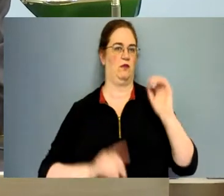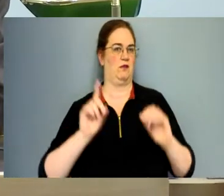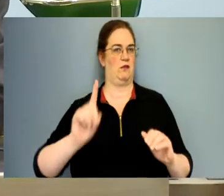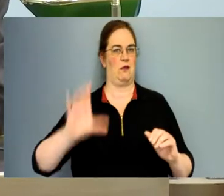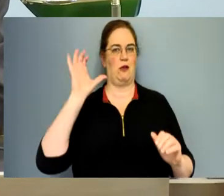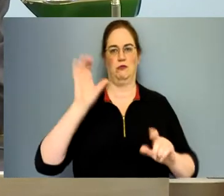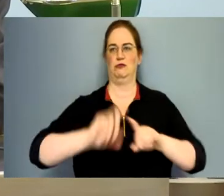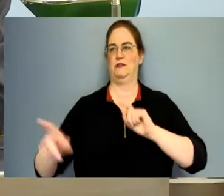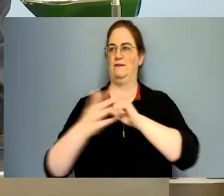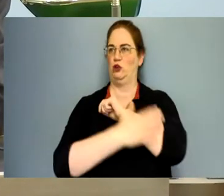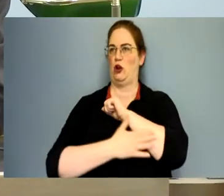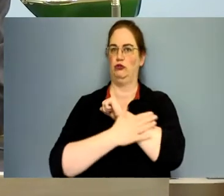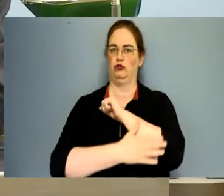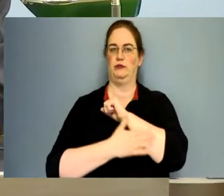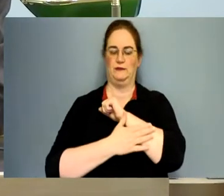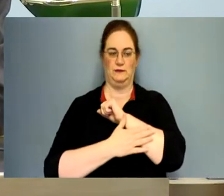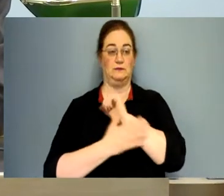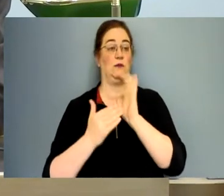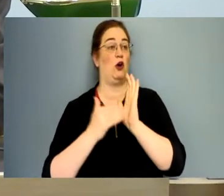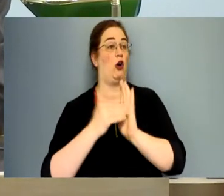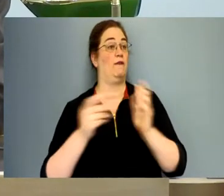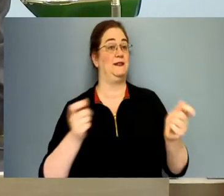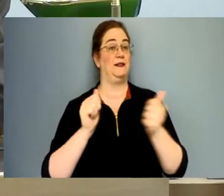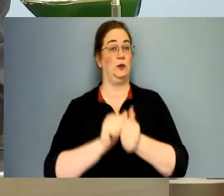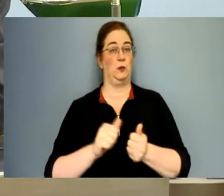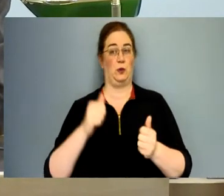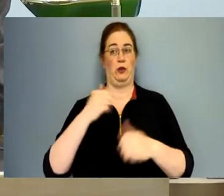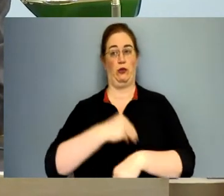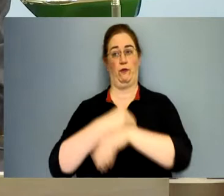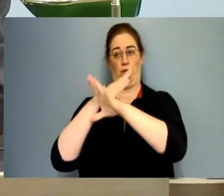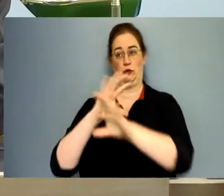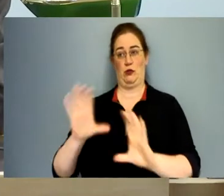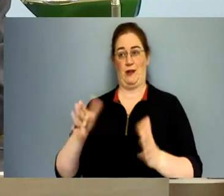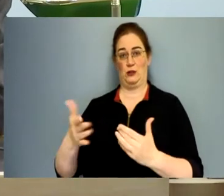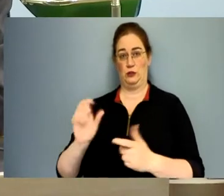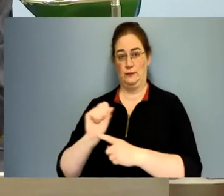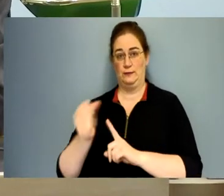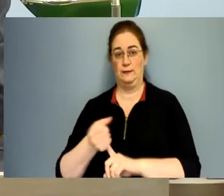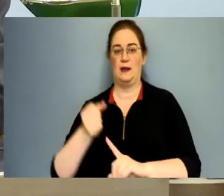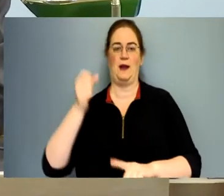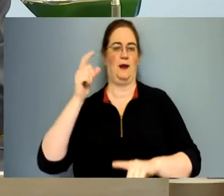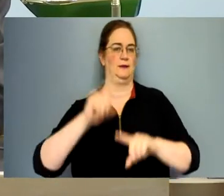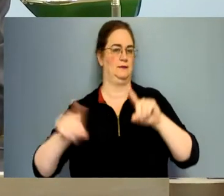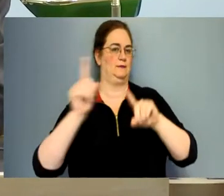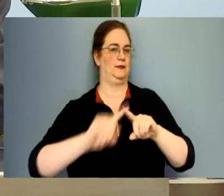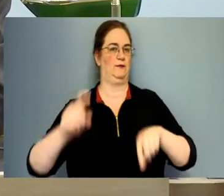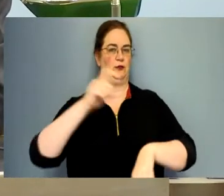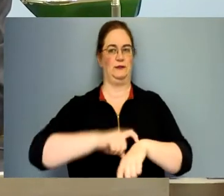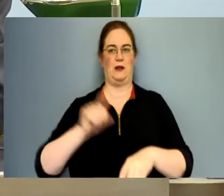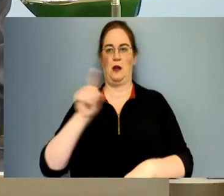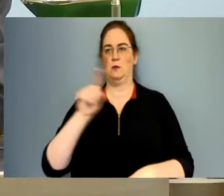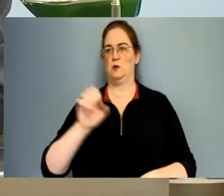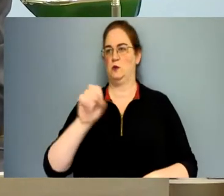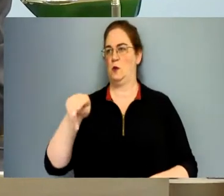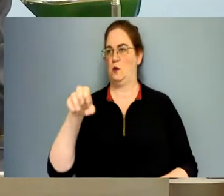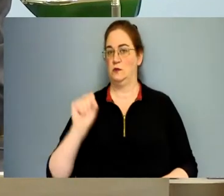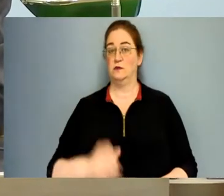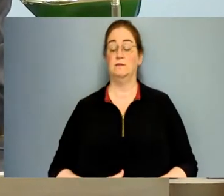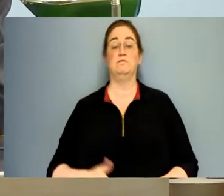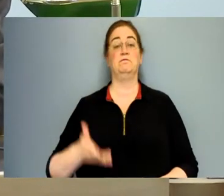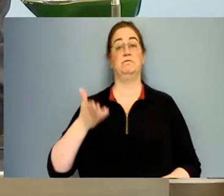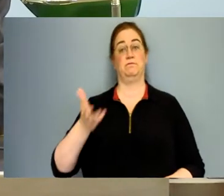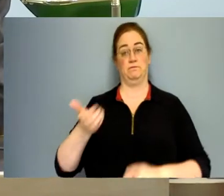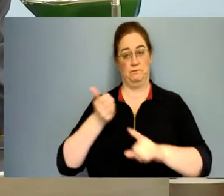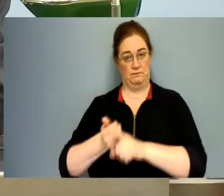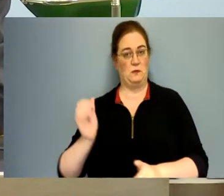100 countries, often dealing with virtual classroom settings and different time zones. Whereas Ms. Eubank